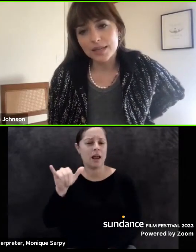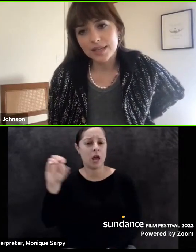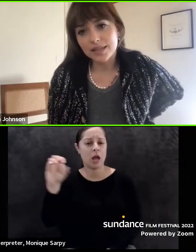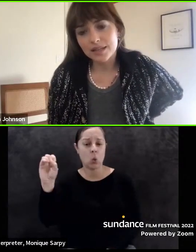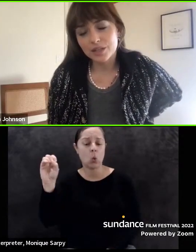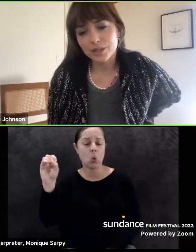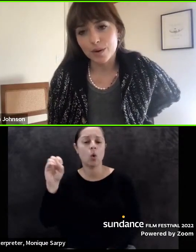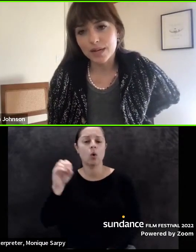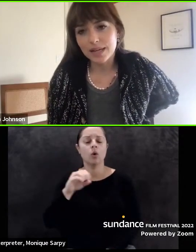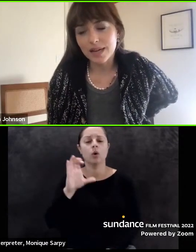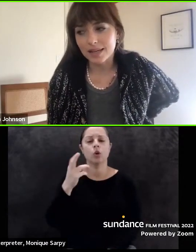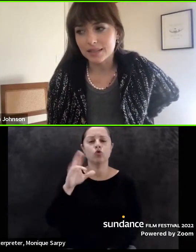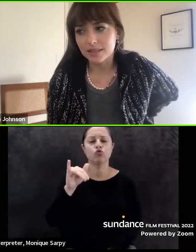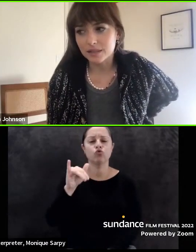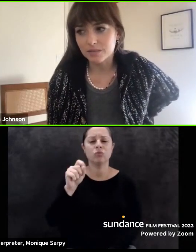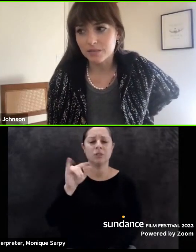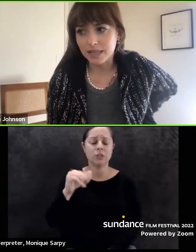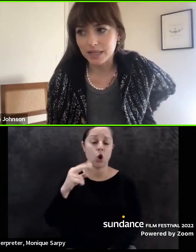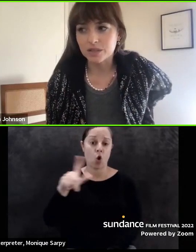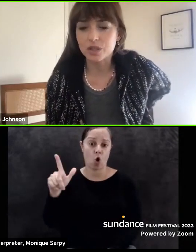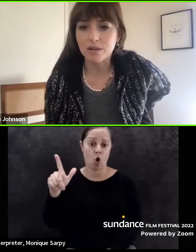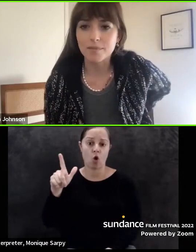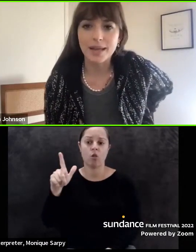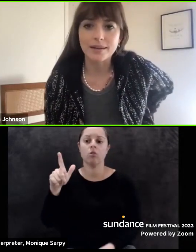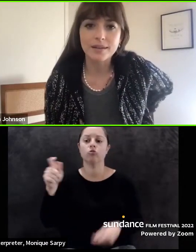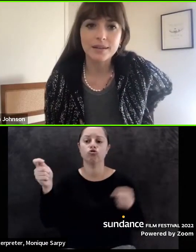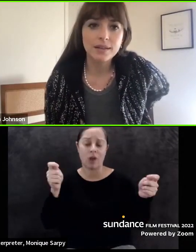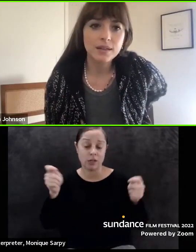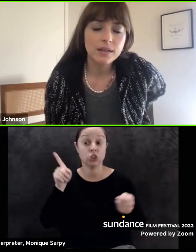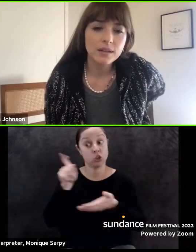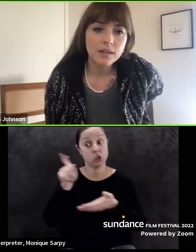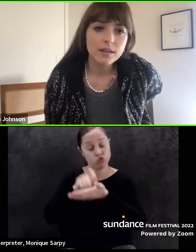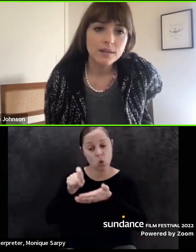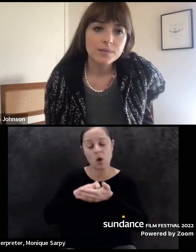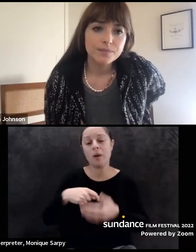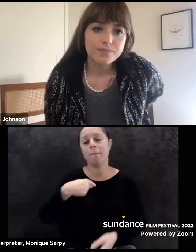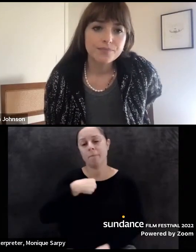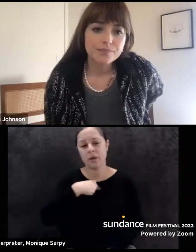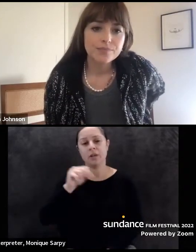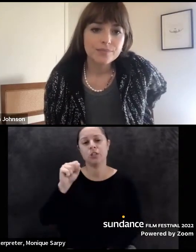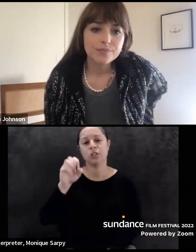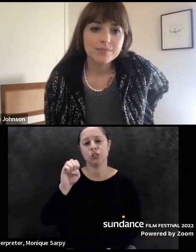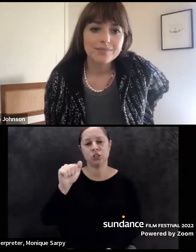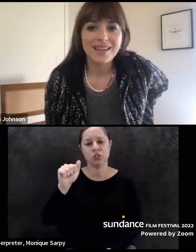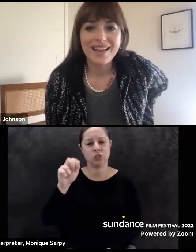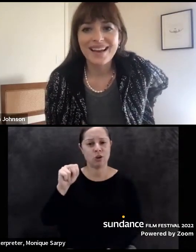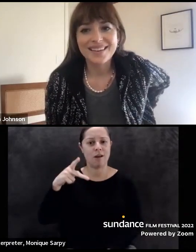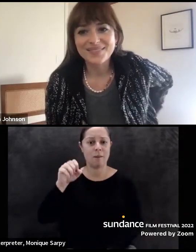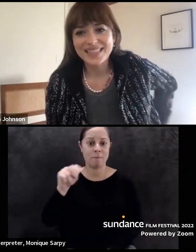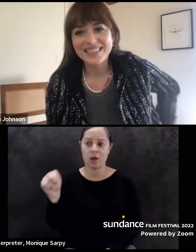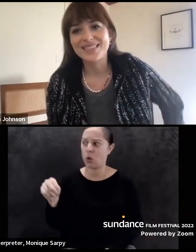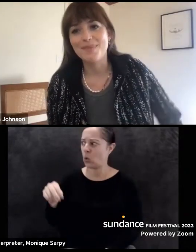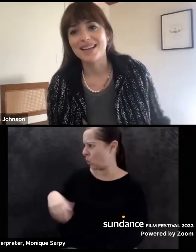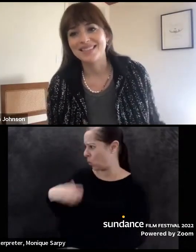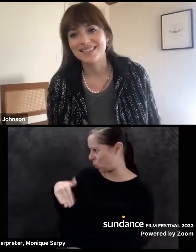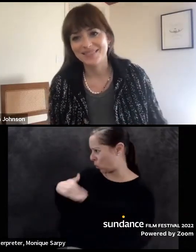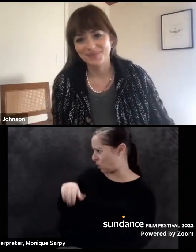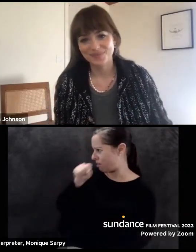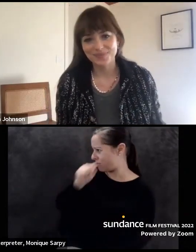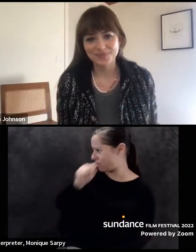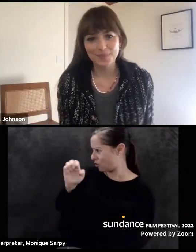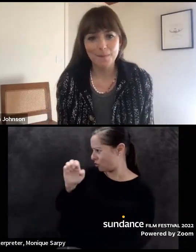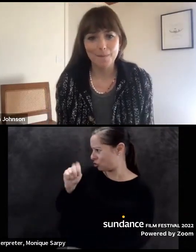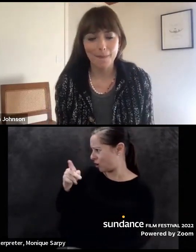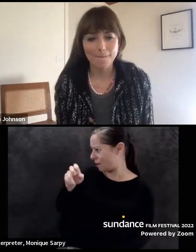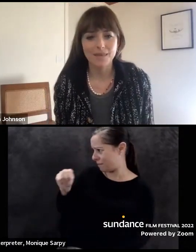Hall directing. She wrote it, and me and Sean Penn. Oof, love Sean Penn. Yeah, he's So incredible